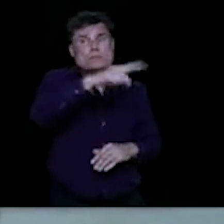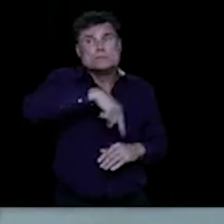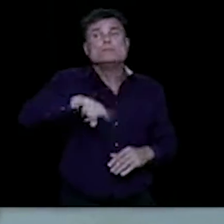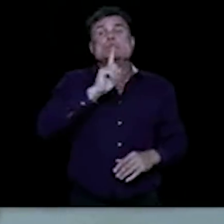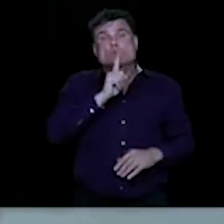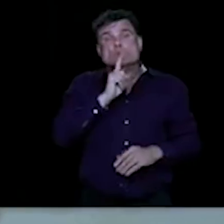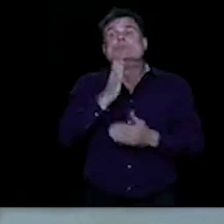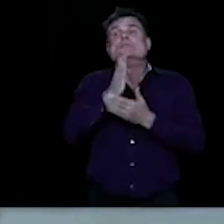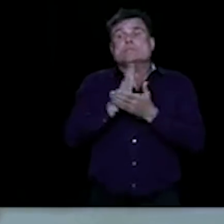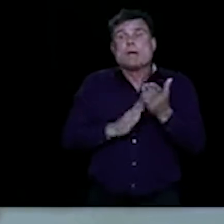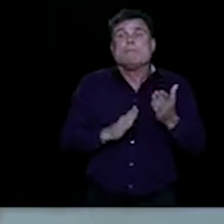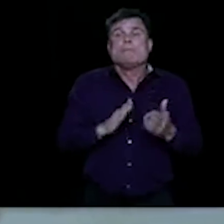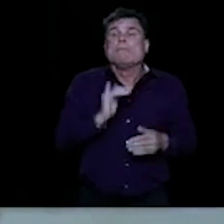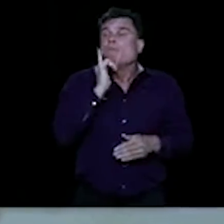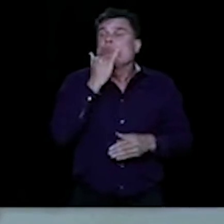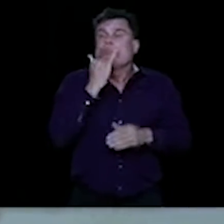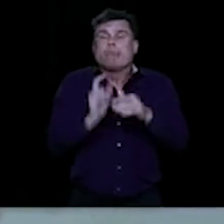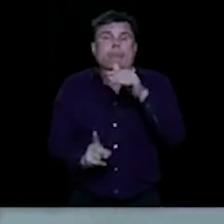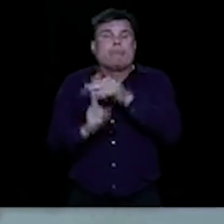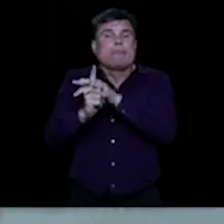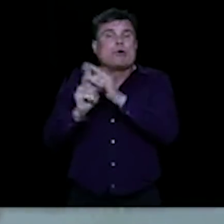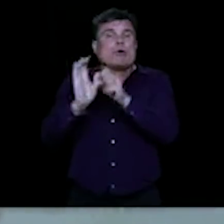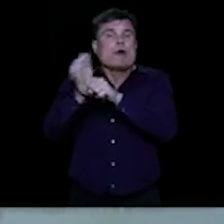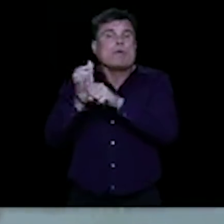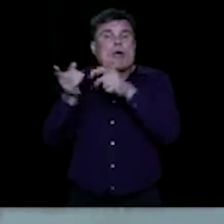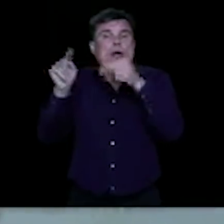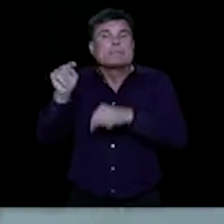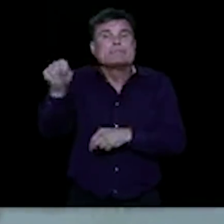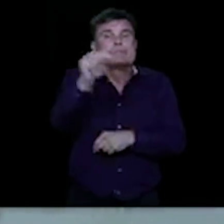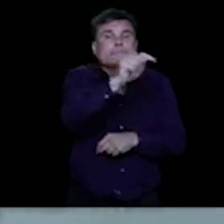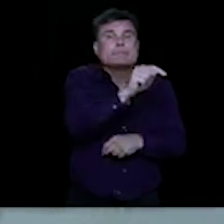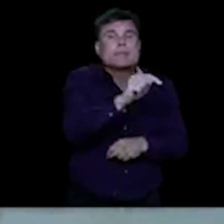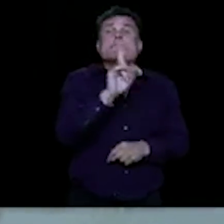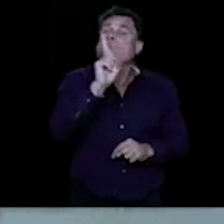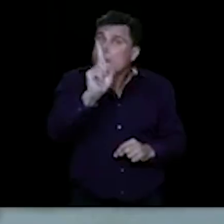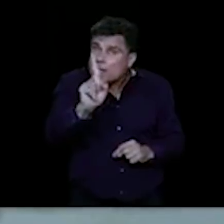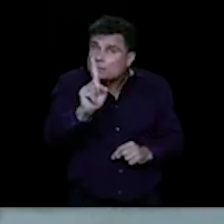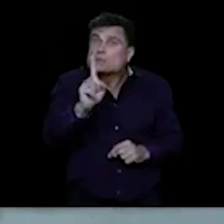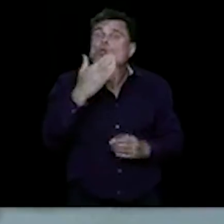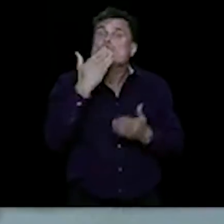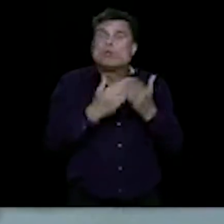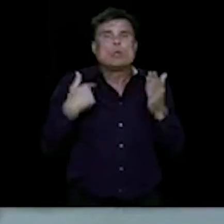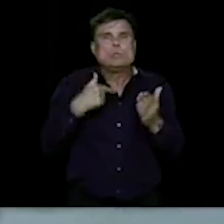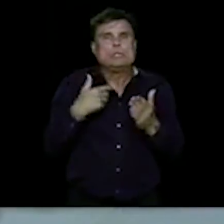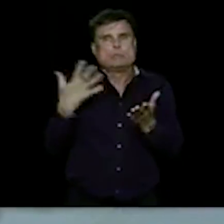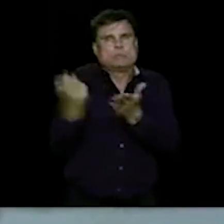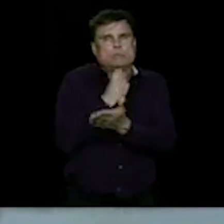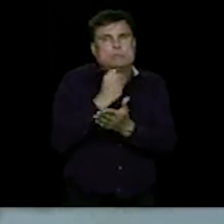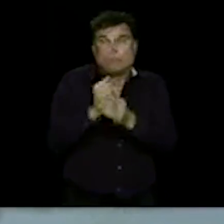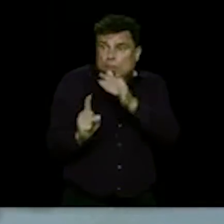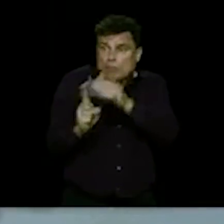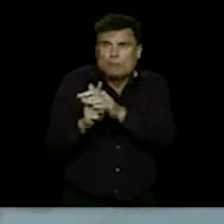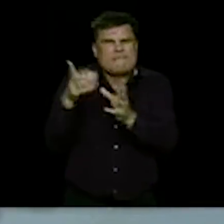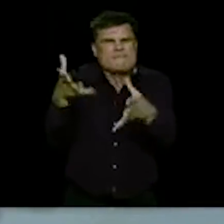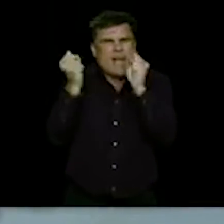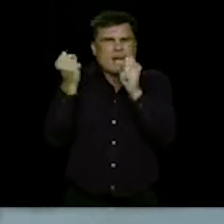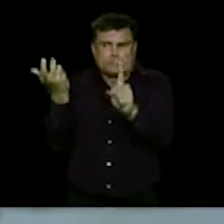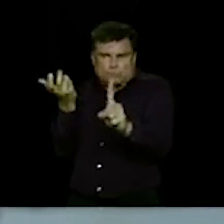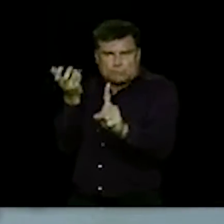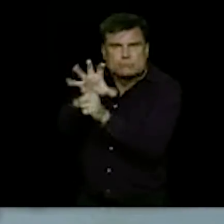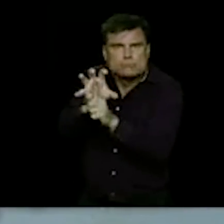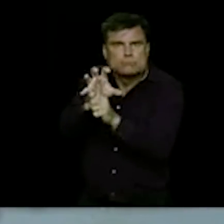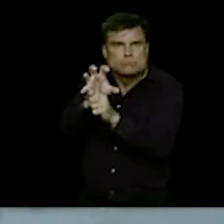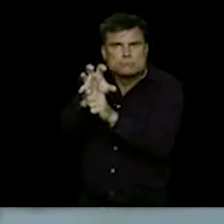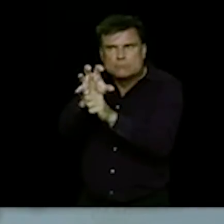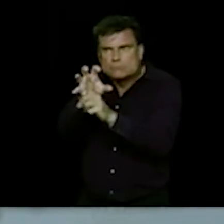managed that. When we find people early and we can find their contacts, we can stop those chains of transmission. We know how to